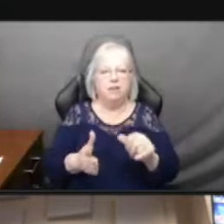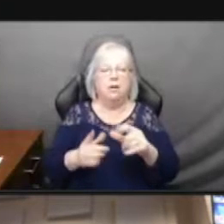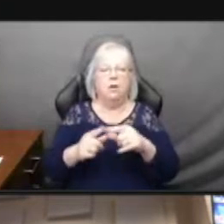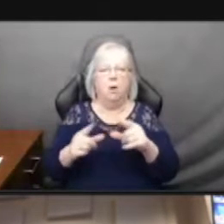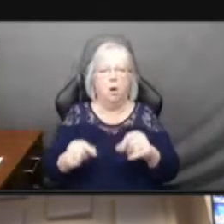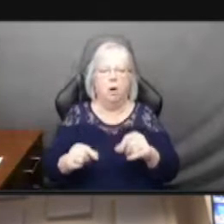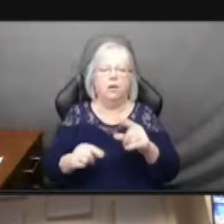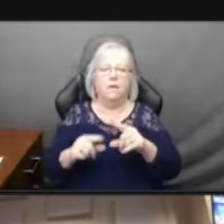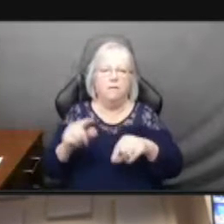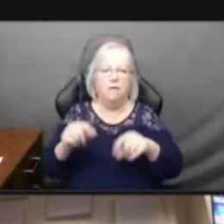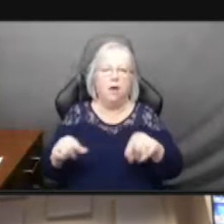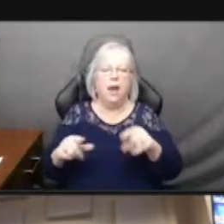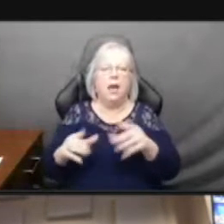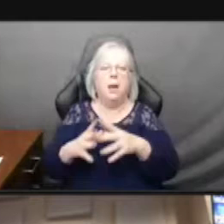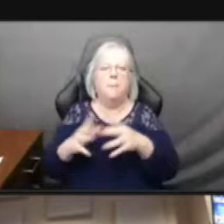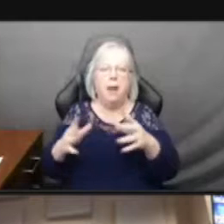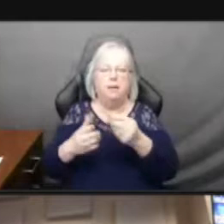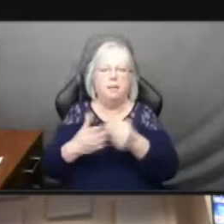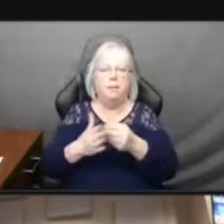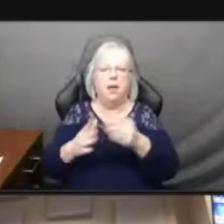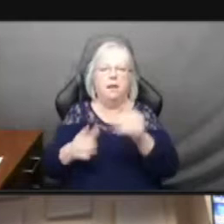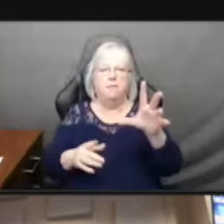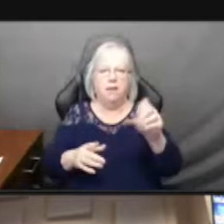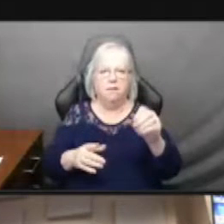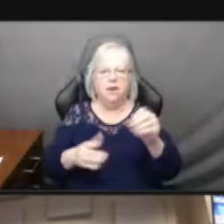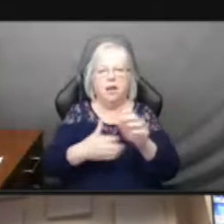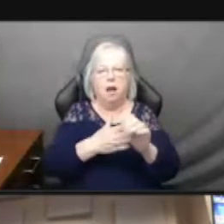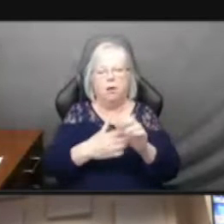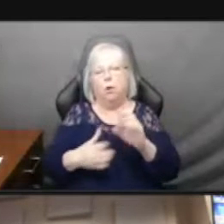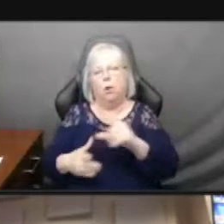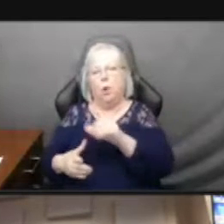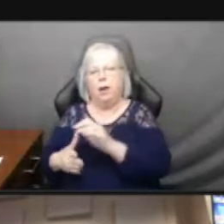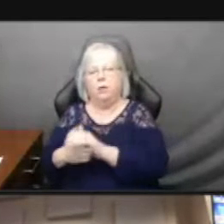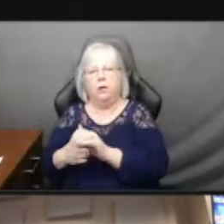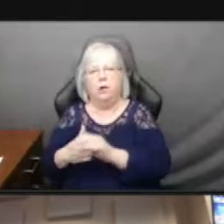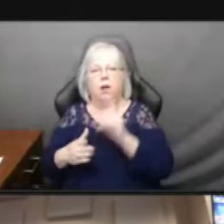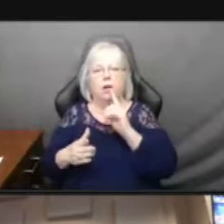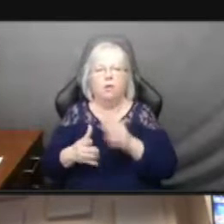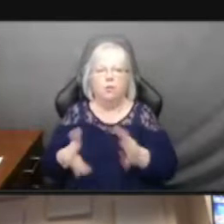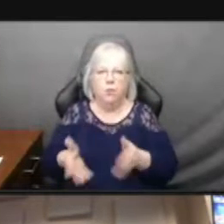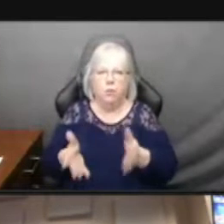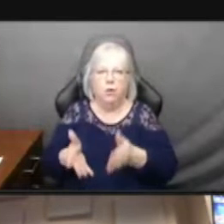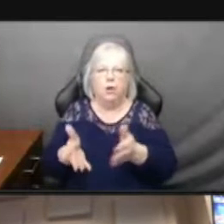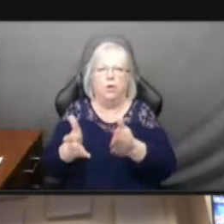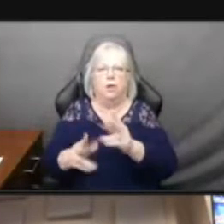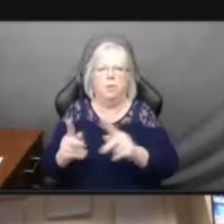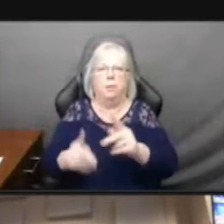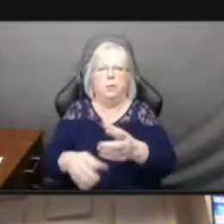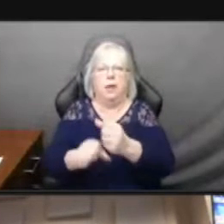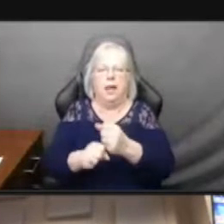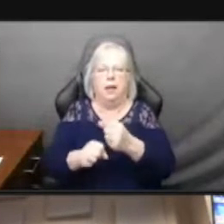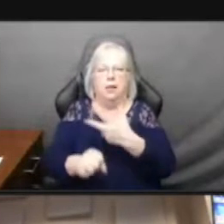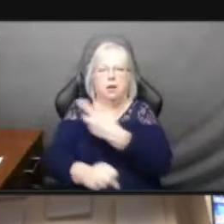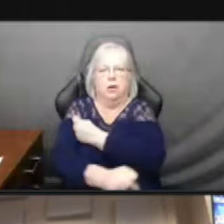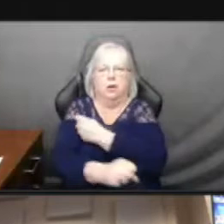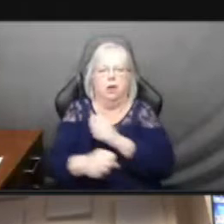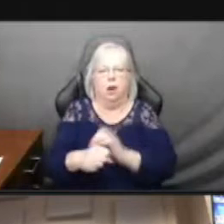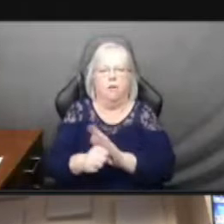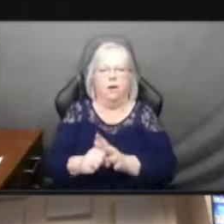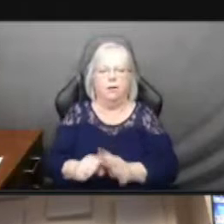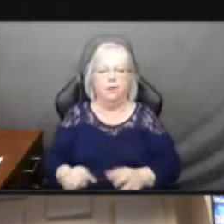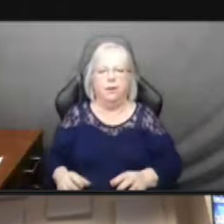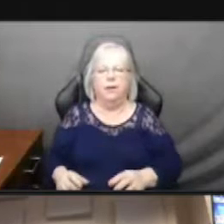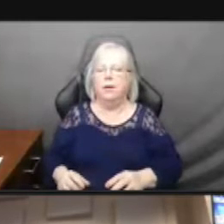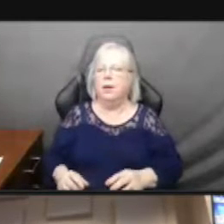varying denominations of $50 and $100 for COVID-19 vaccination incentives and for other purposes. That concludes the consent agenda. Move